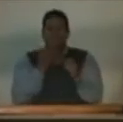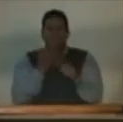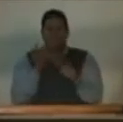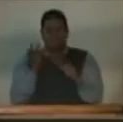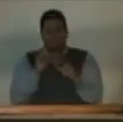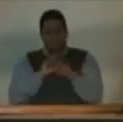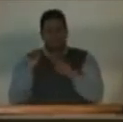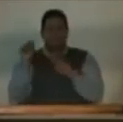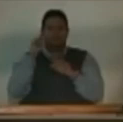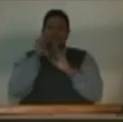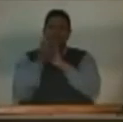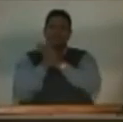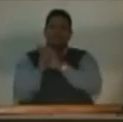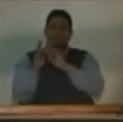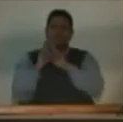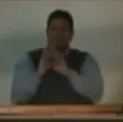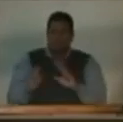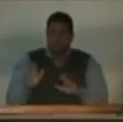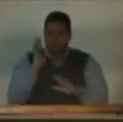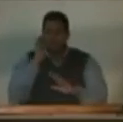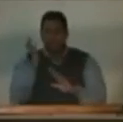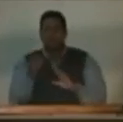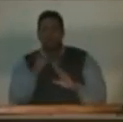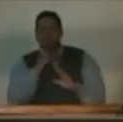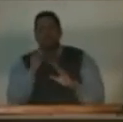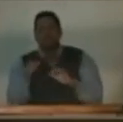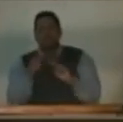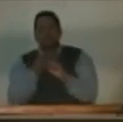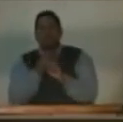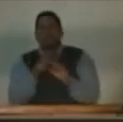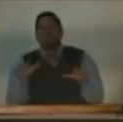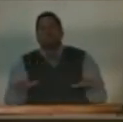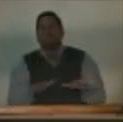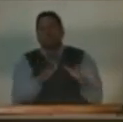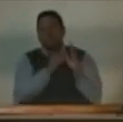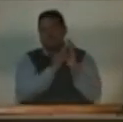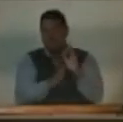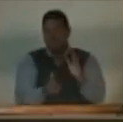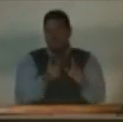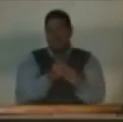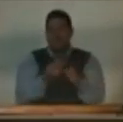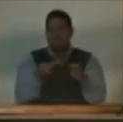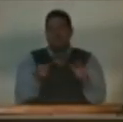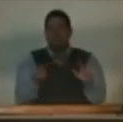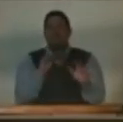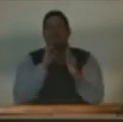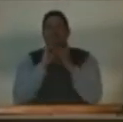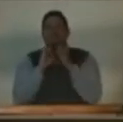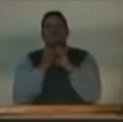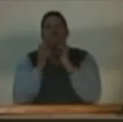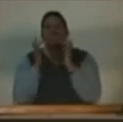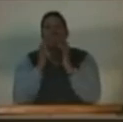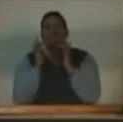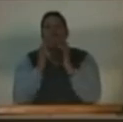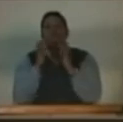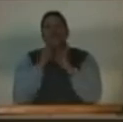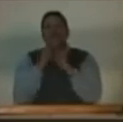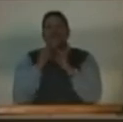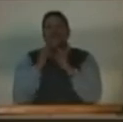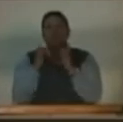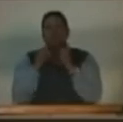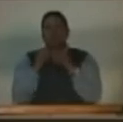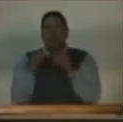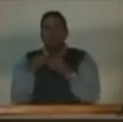be assessed, may impact the performance of students as a result of the number of contact days which were lost